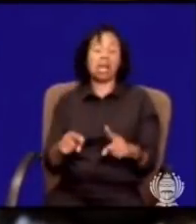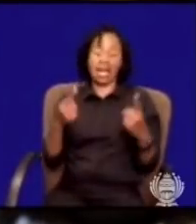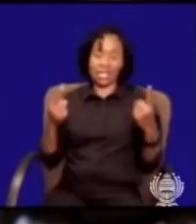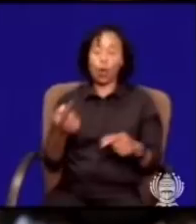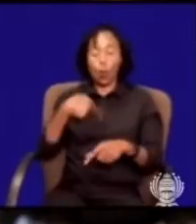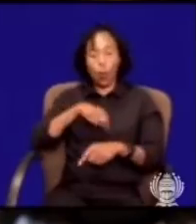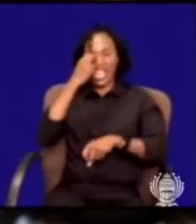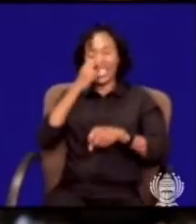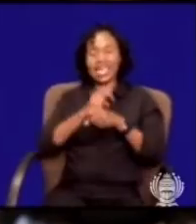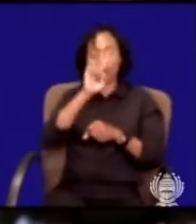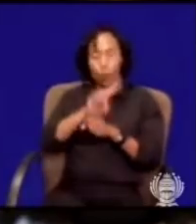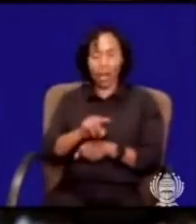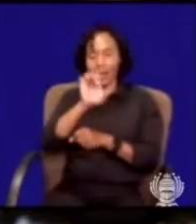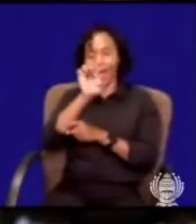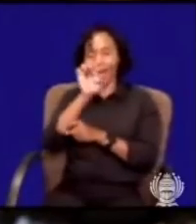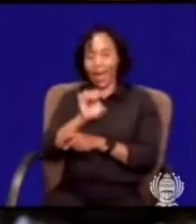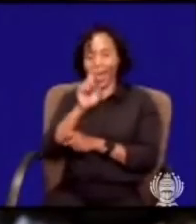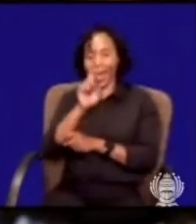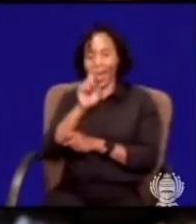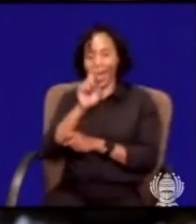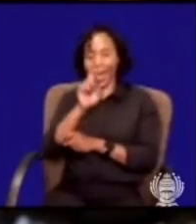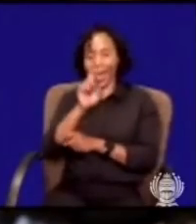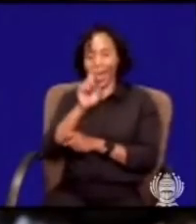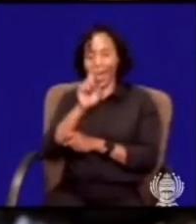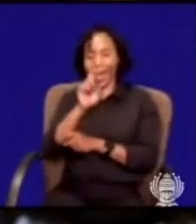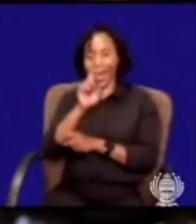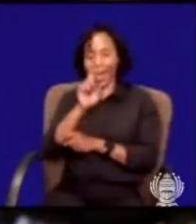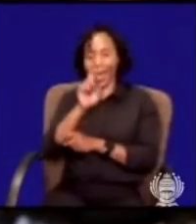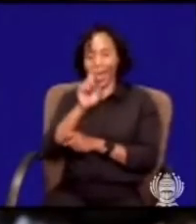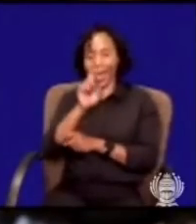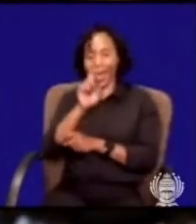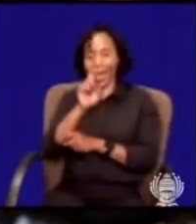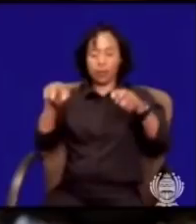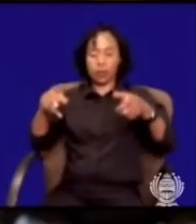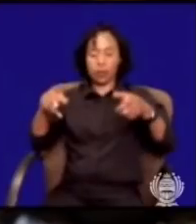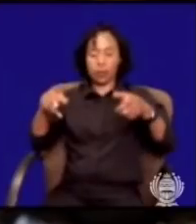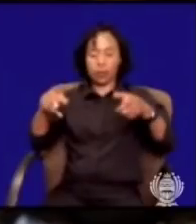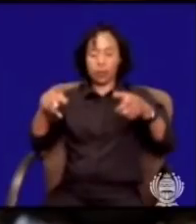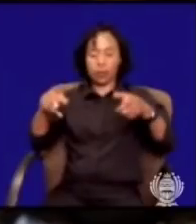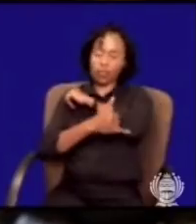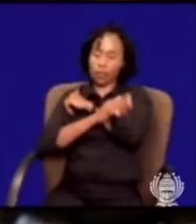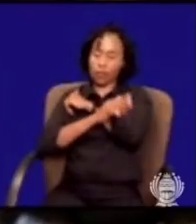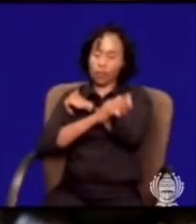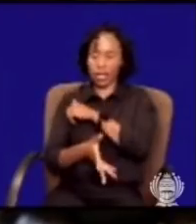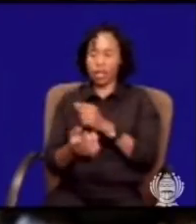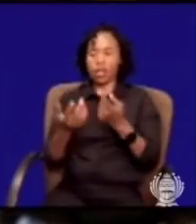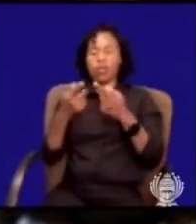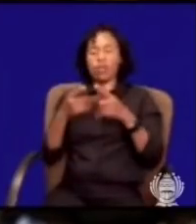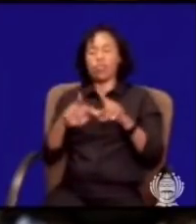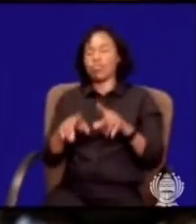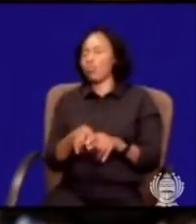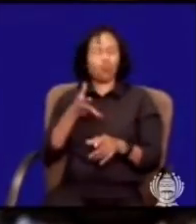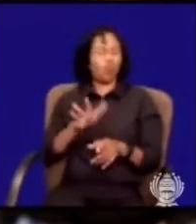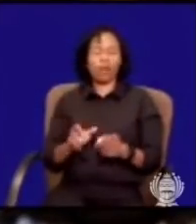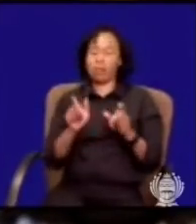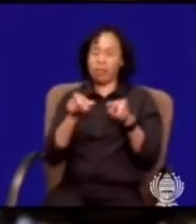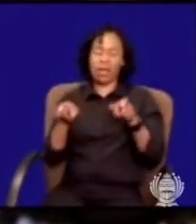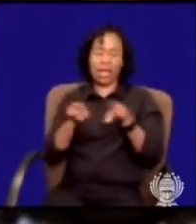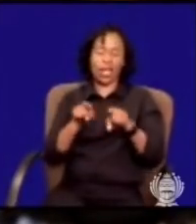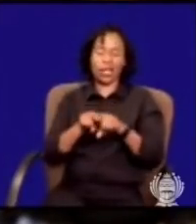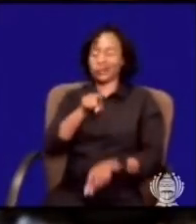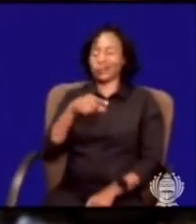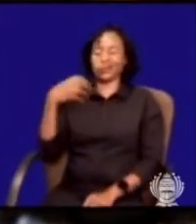an executive that serves all the people of this country, not just their party, or in Minister de Lille's case, her benefactor's